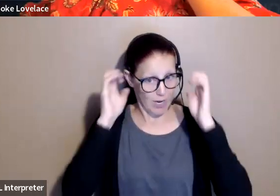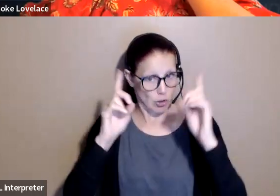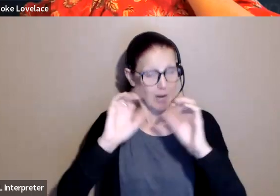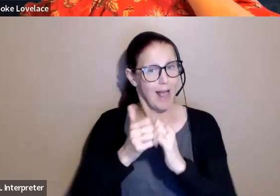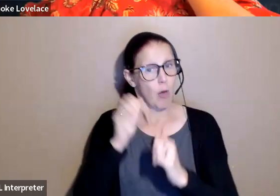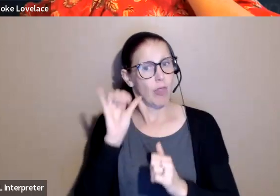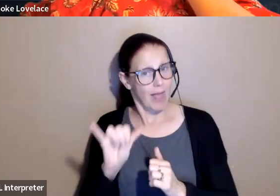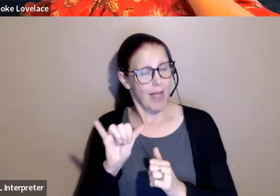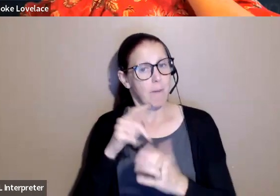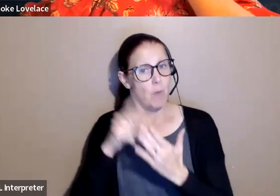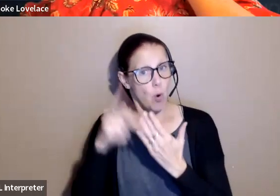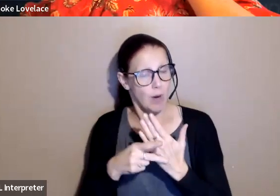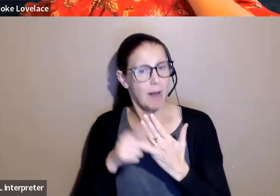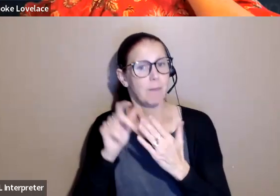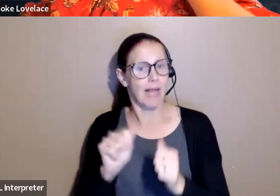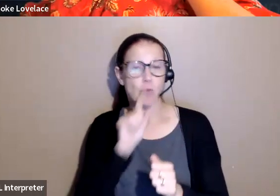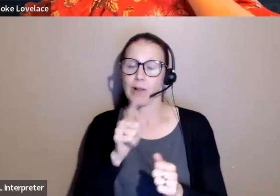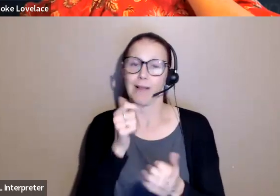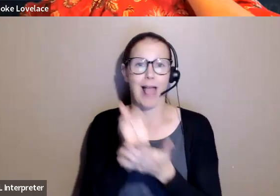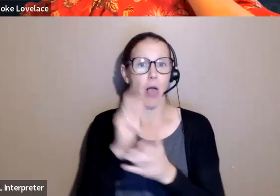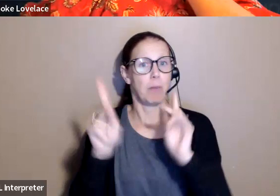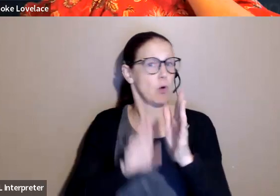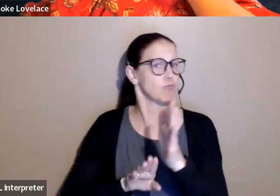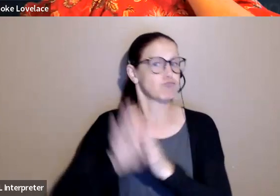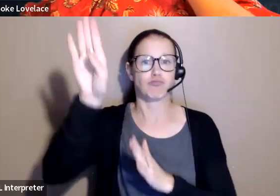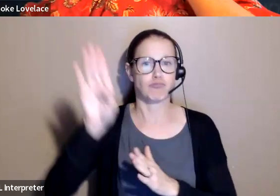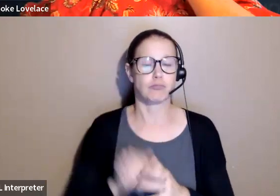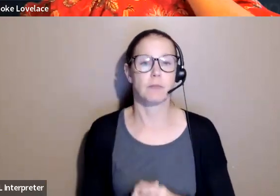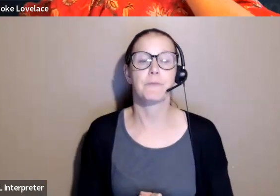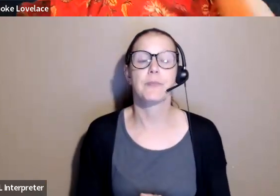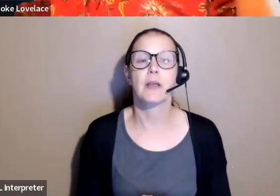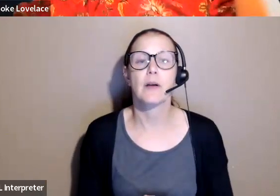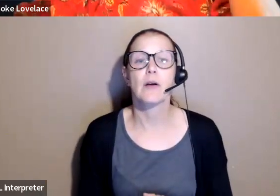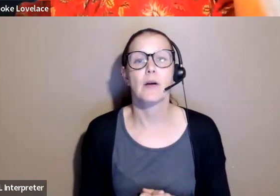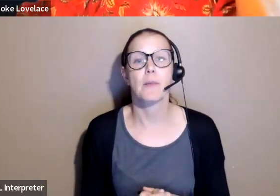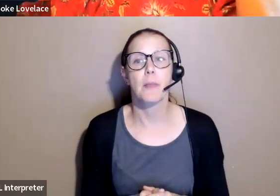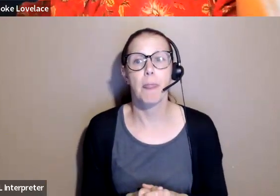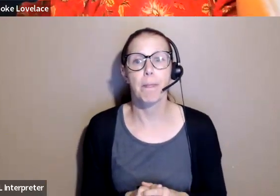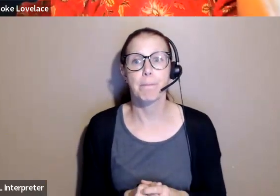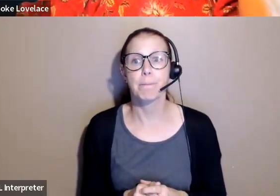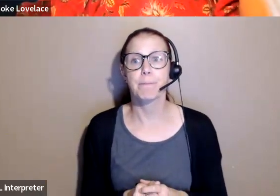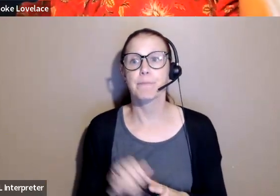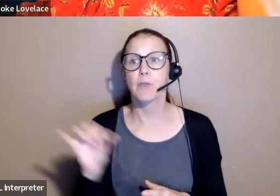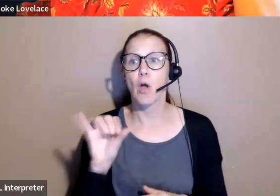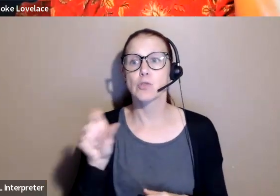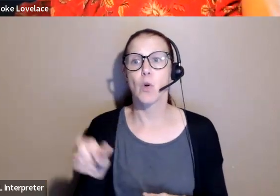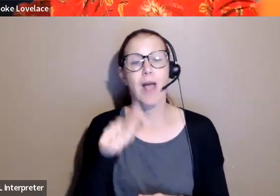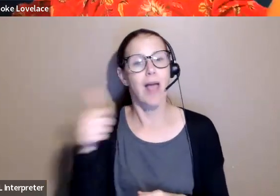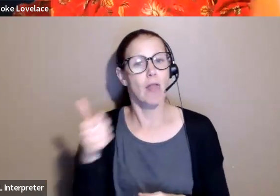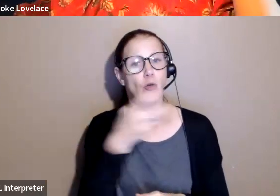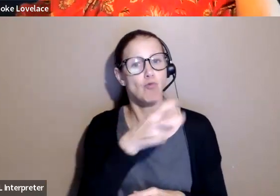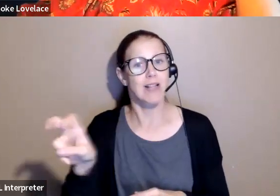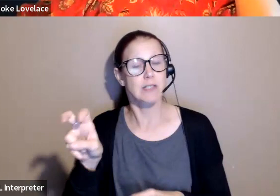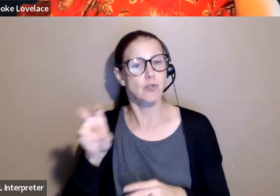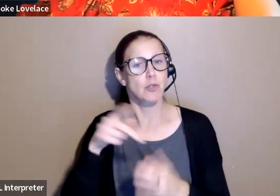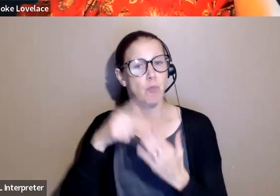can propel people, as well as other transition